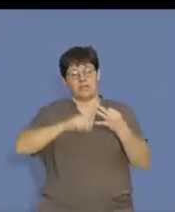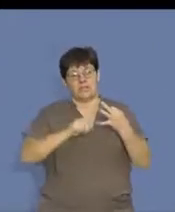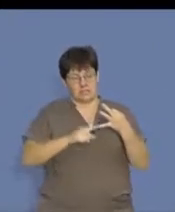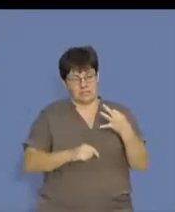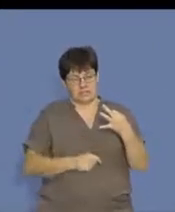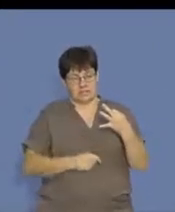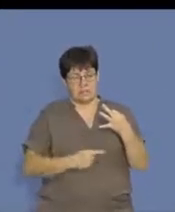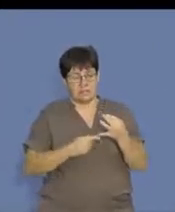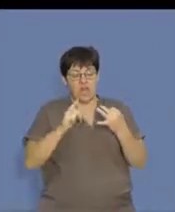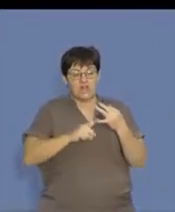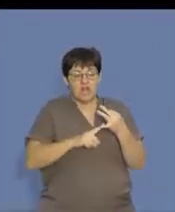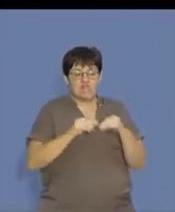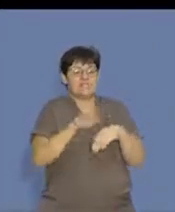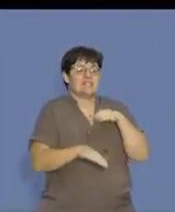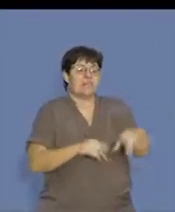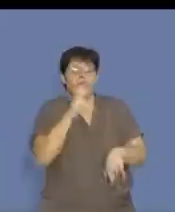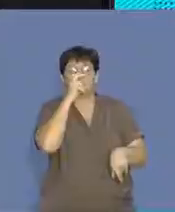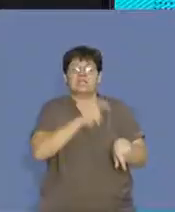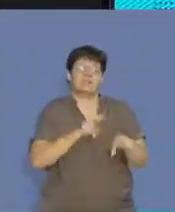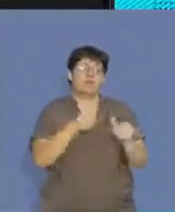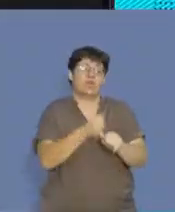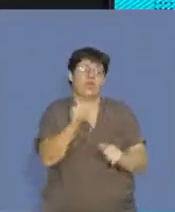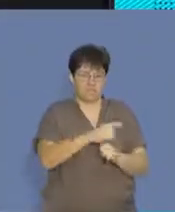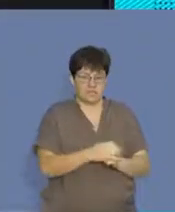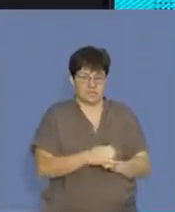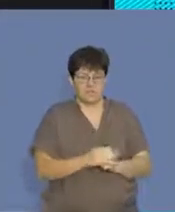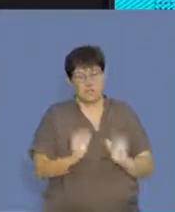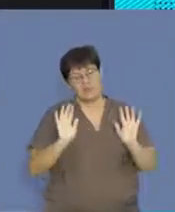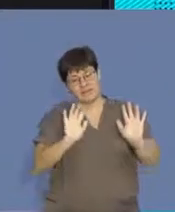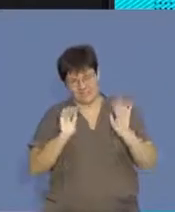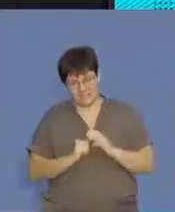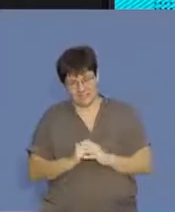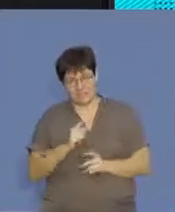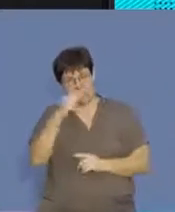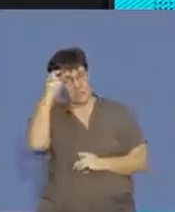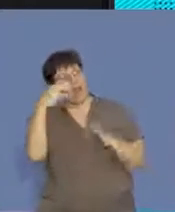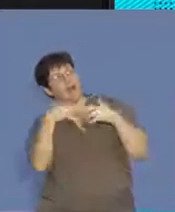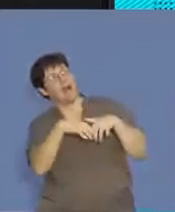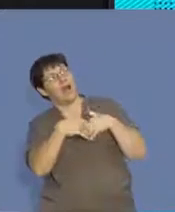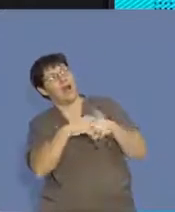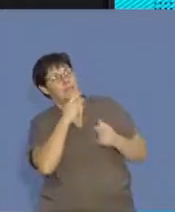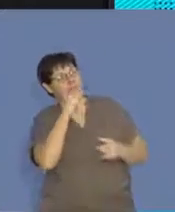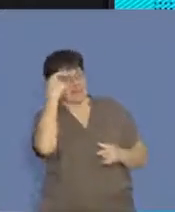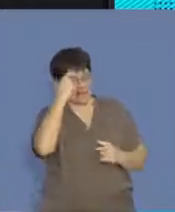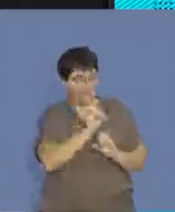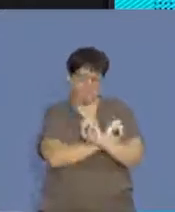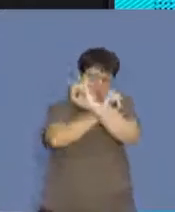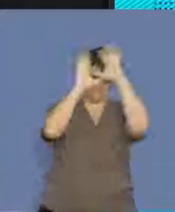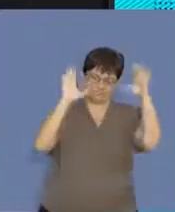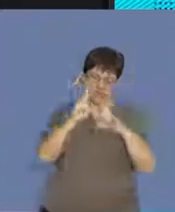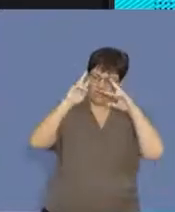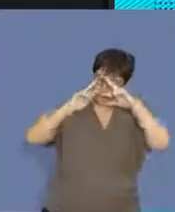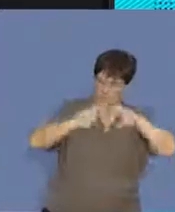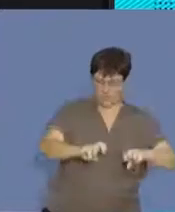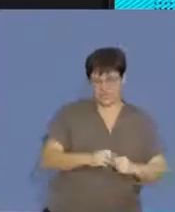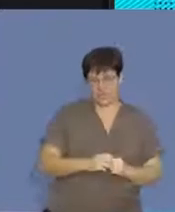find the third point? What will be the third step that you need to follow there? And I'm going to leave that with you so that you can please just